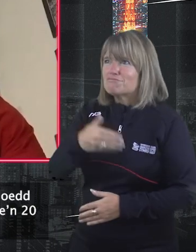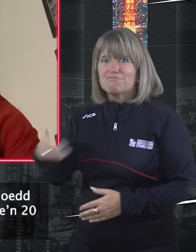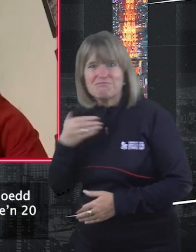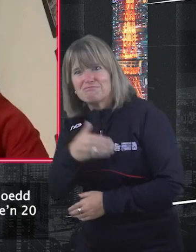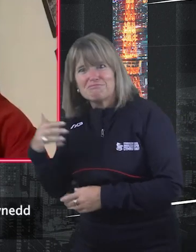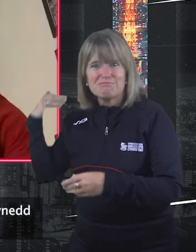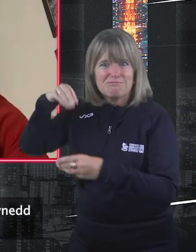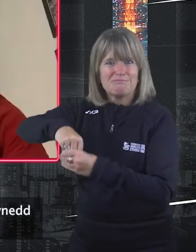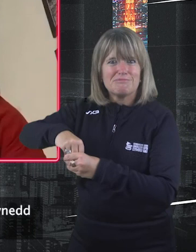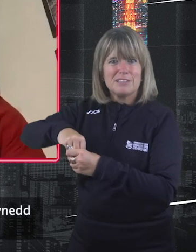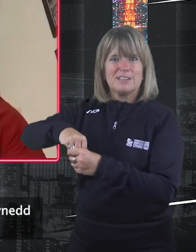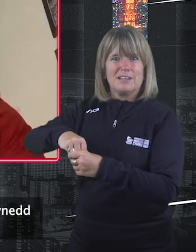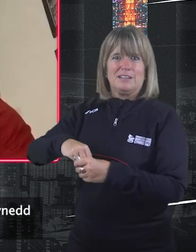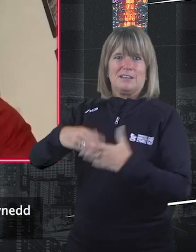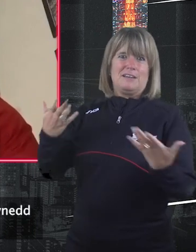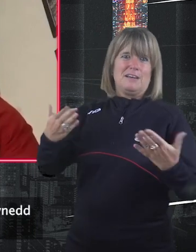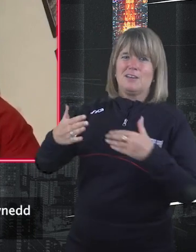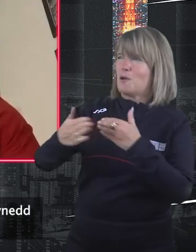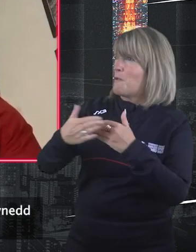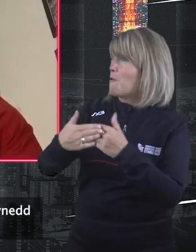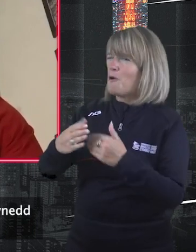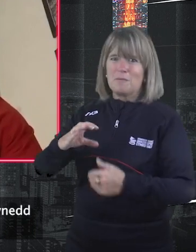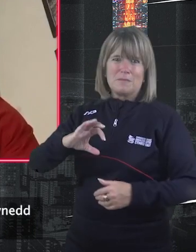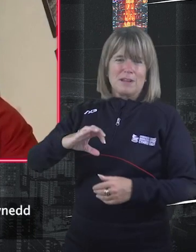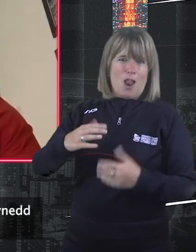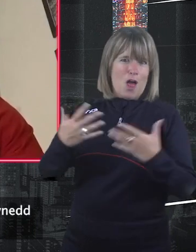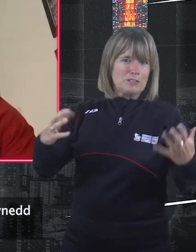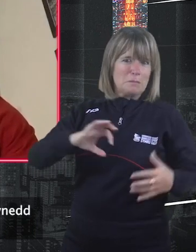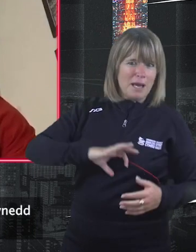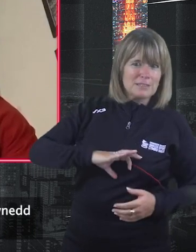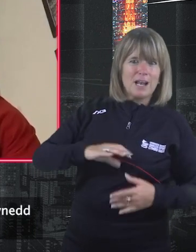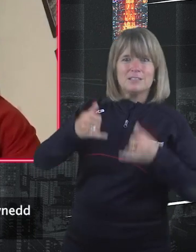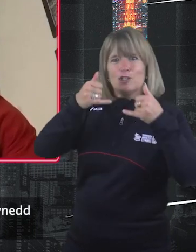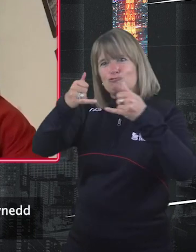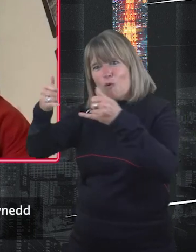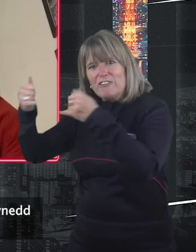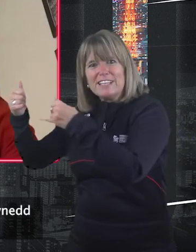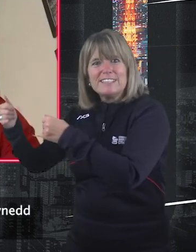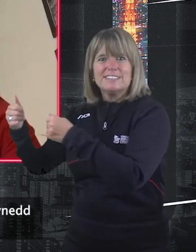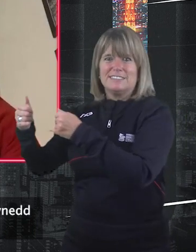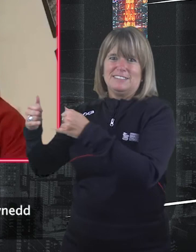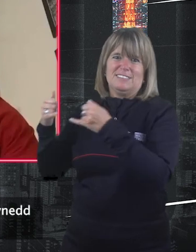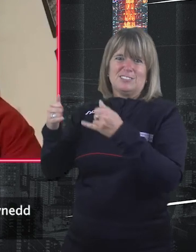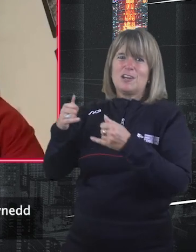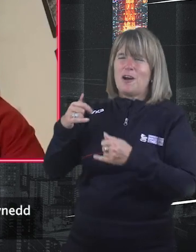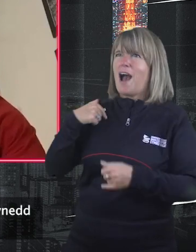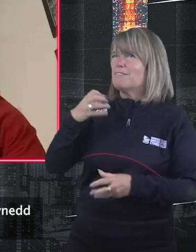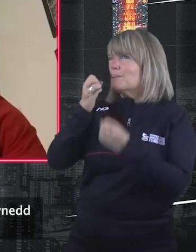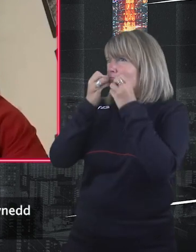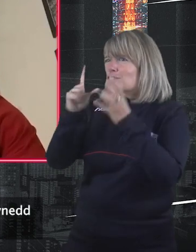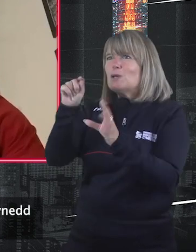So there will be a lot of medals and trophies, but I have some fantastic memories in that 20